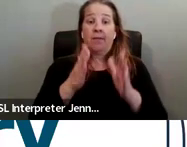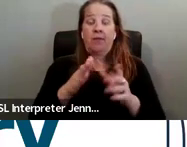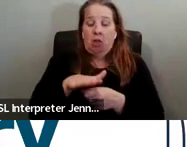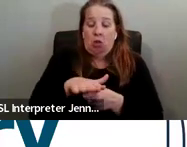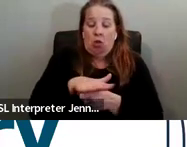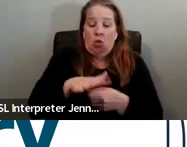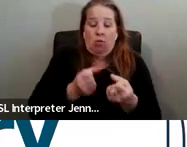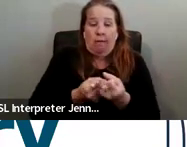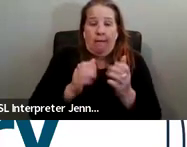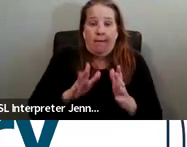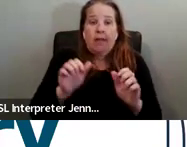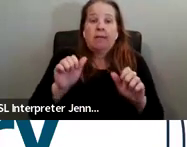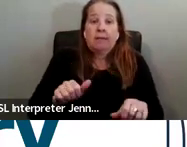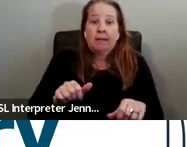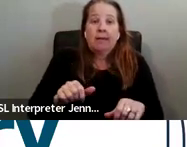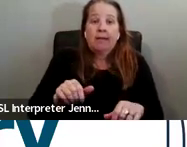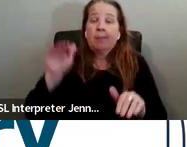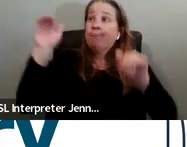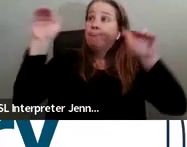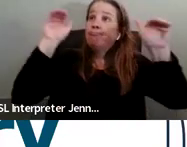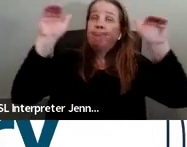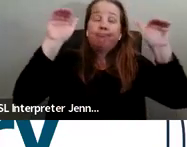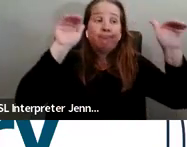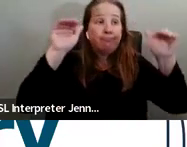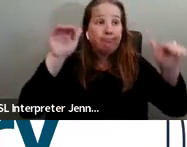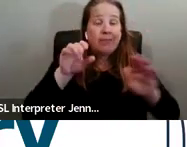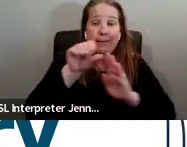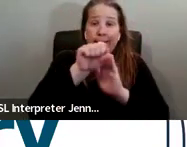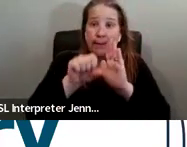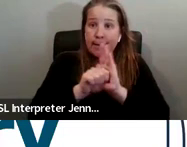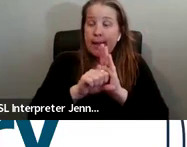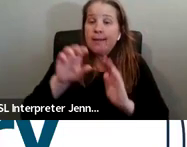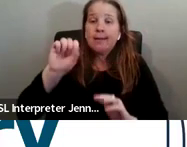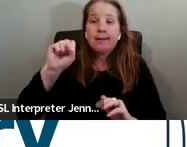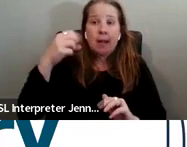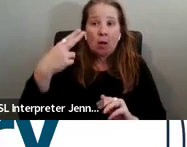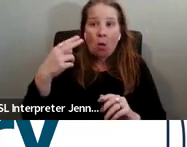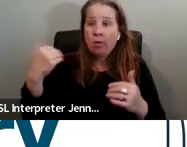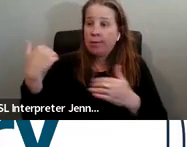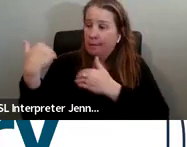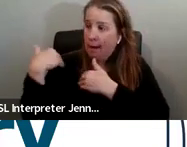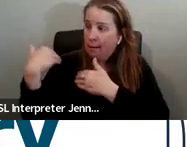level can really hold their states and other stakeholders accountable for